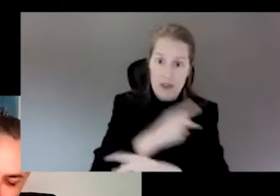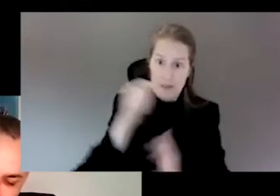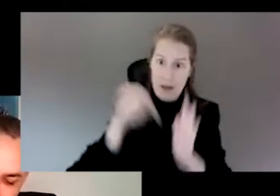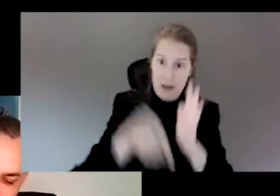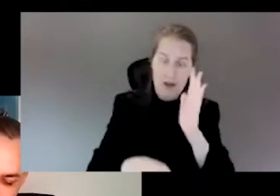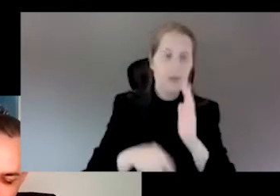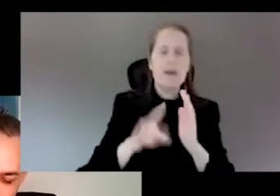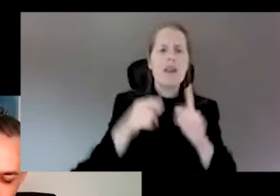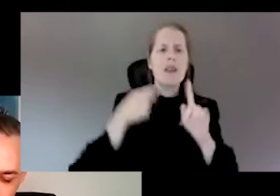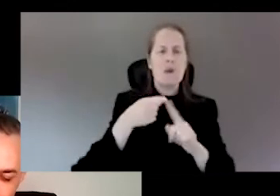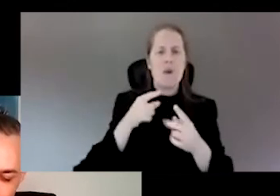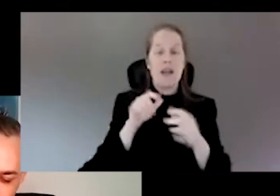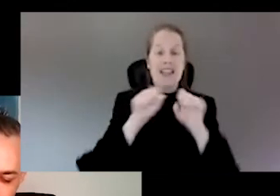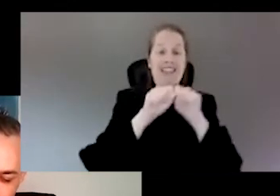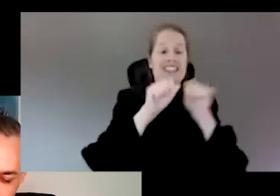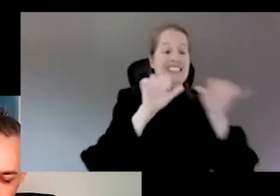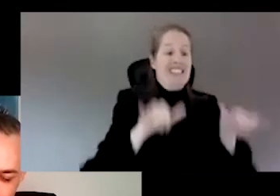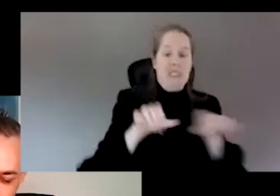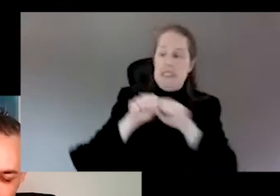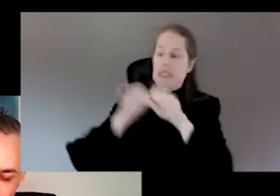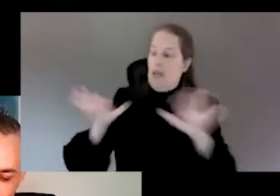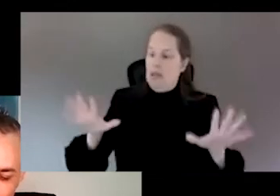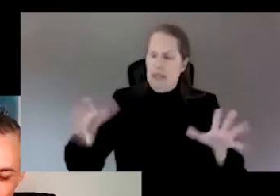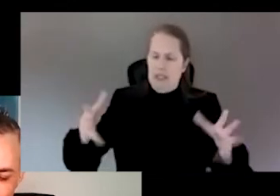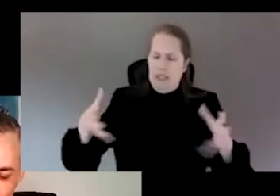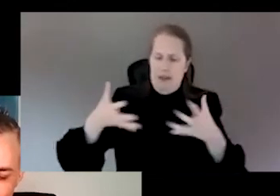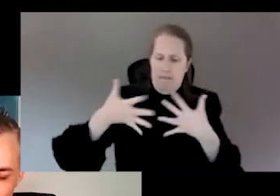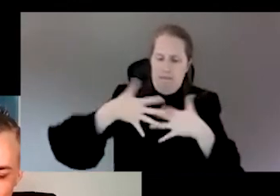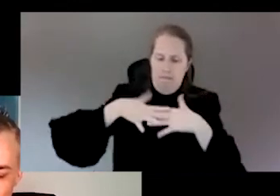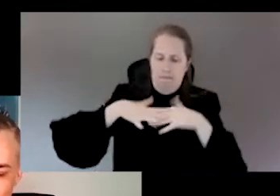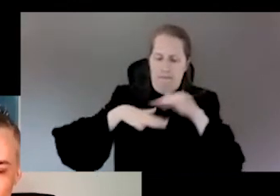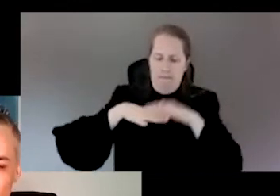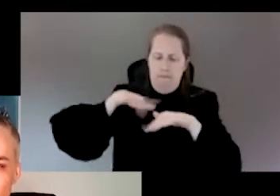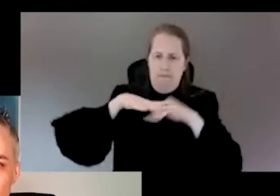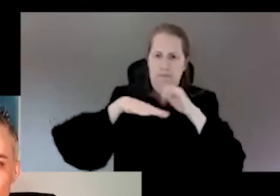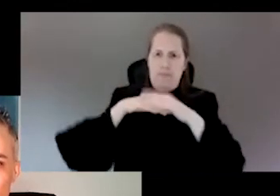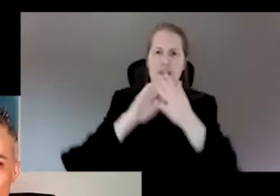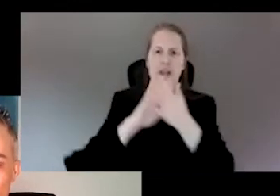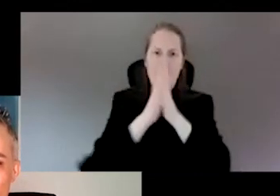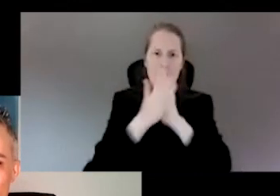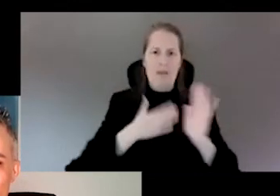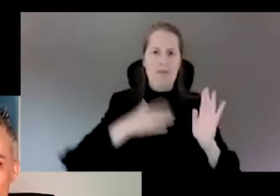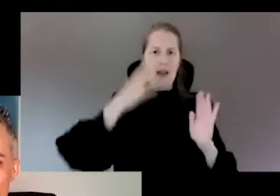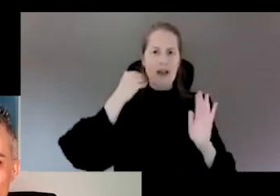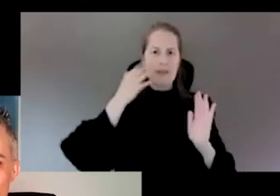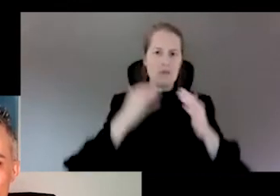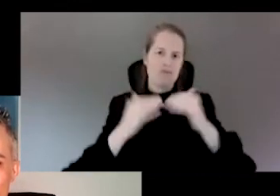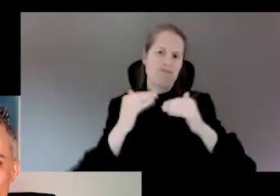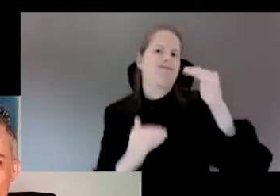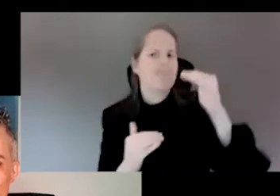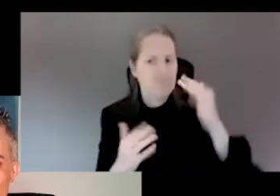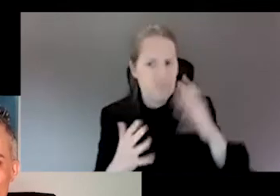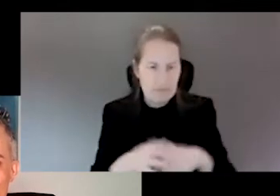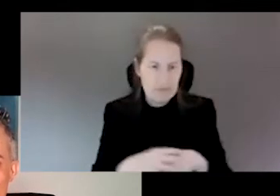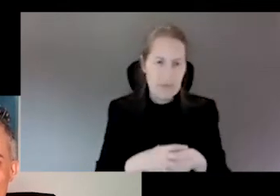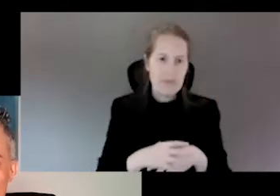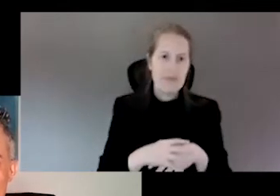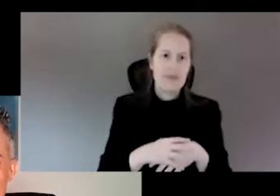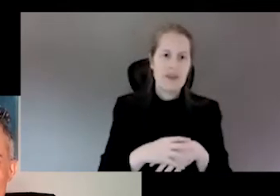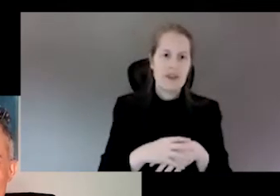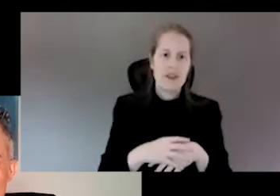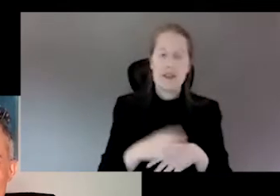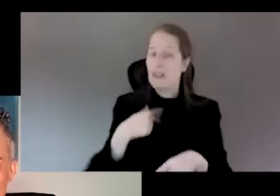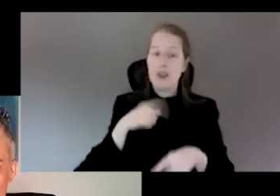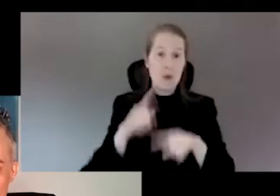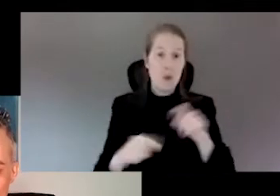systems interact with each other to create these inequalities. So stating that we cannot fight one